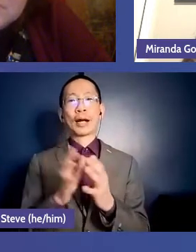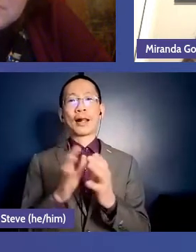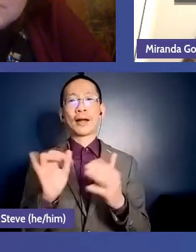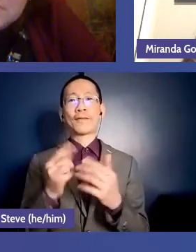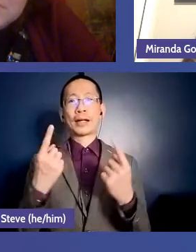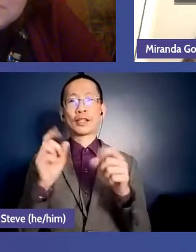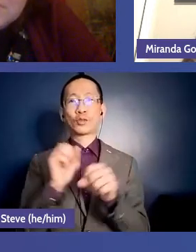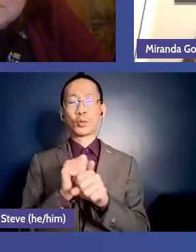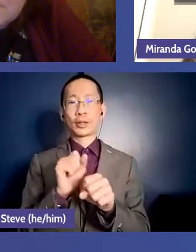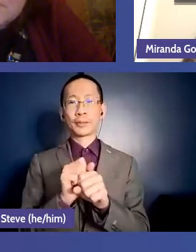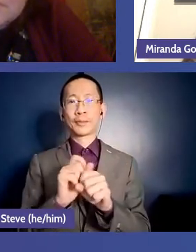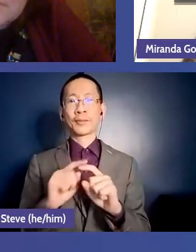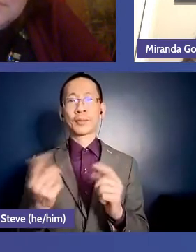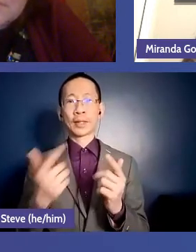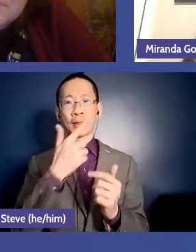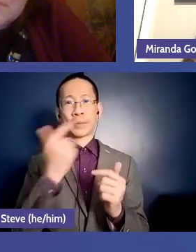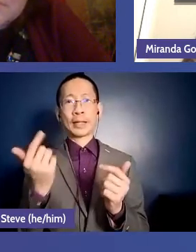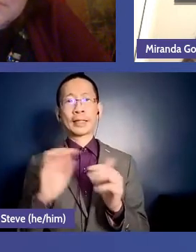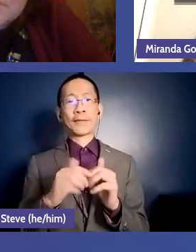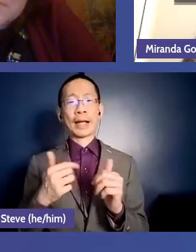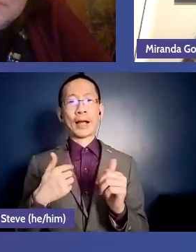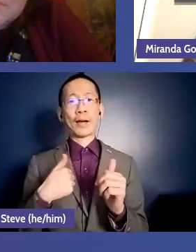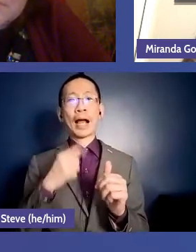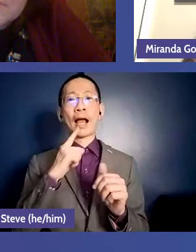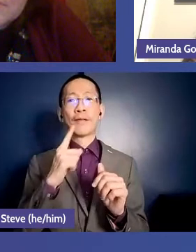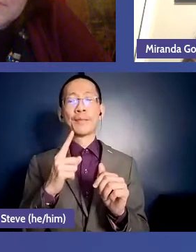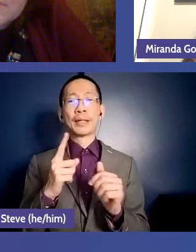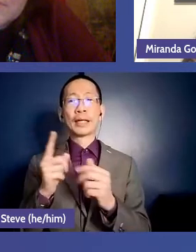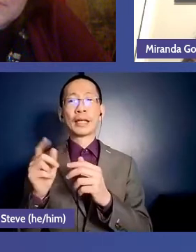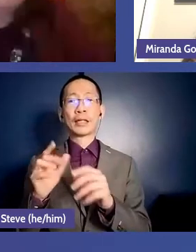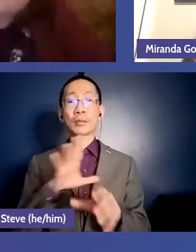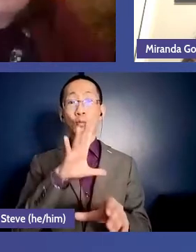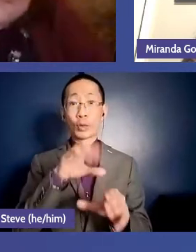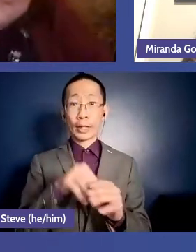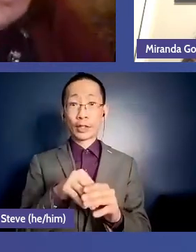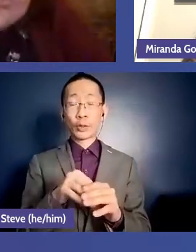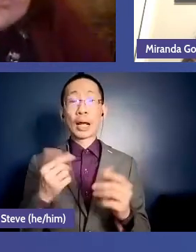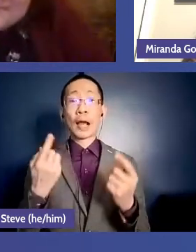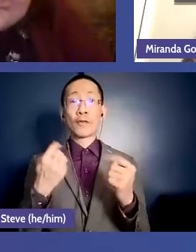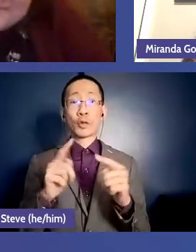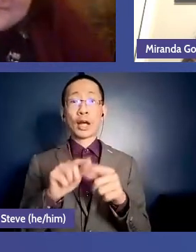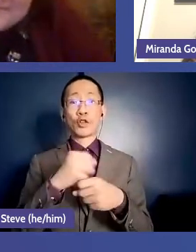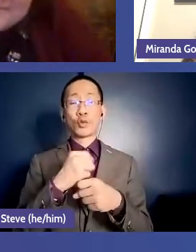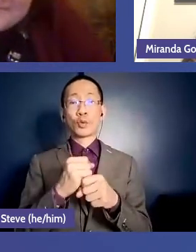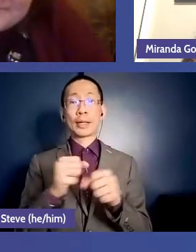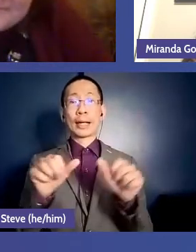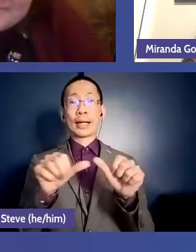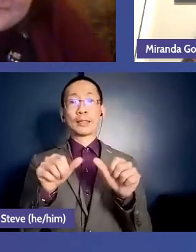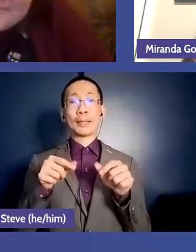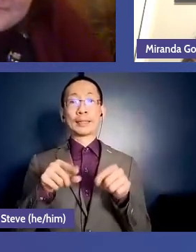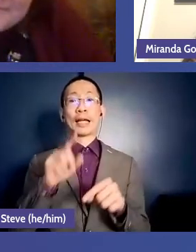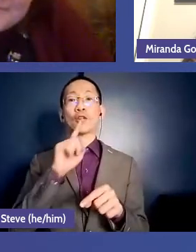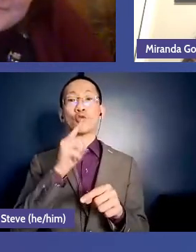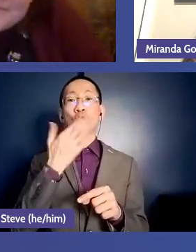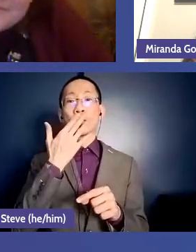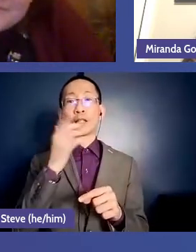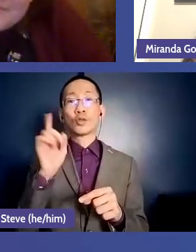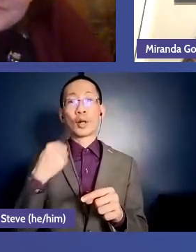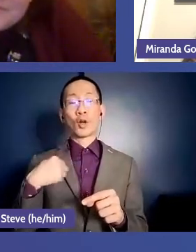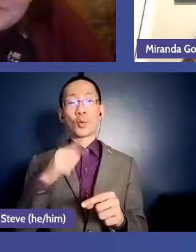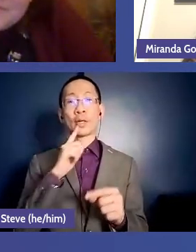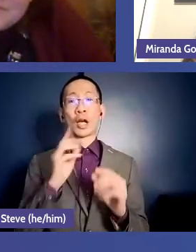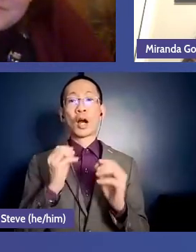But because of how I have been poured into, I've tried to create a space at True Colors where we are providing